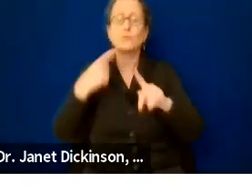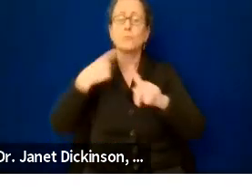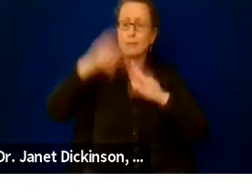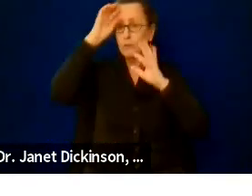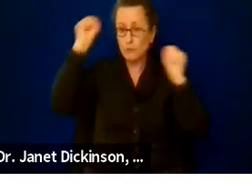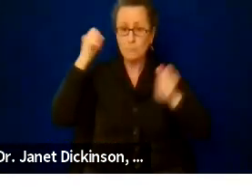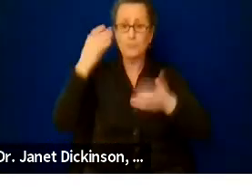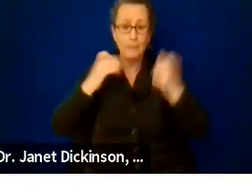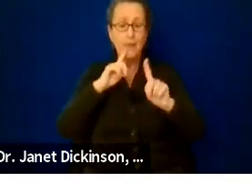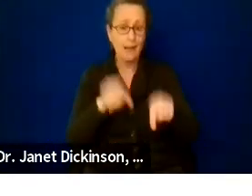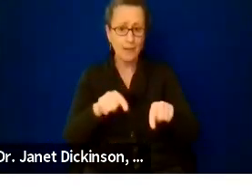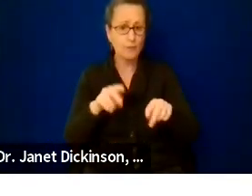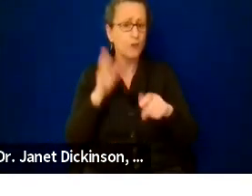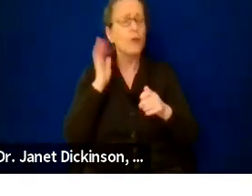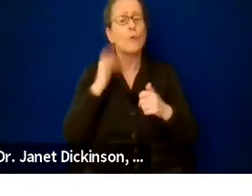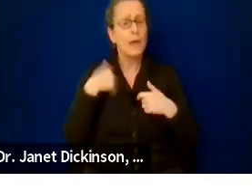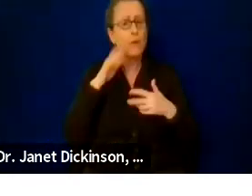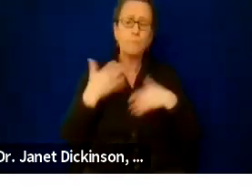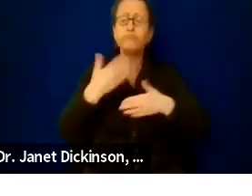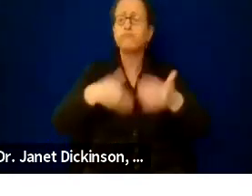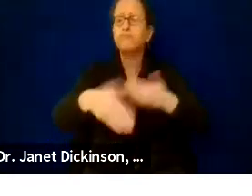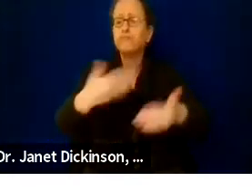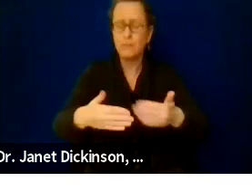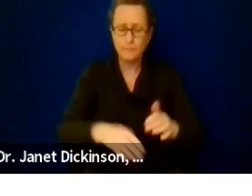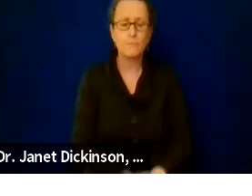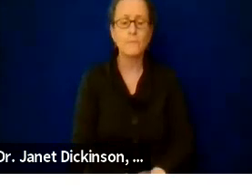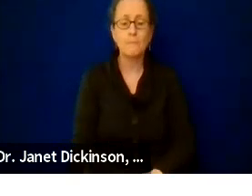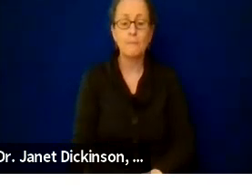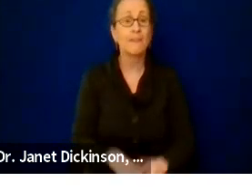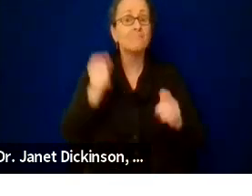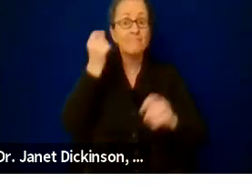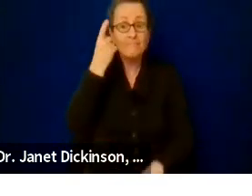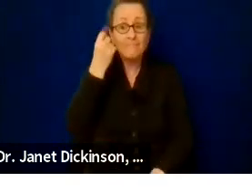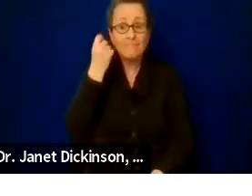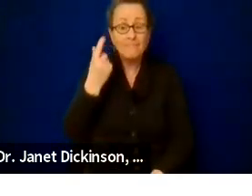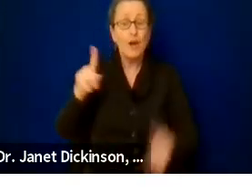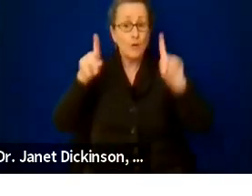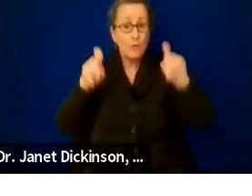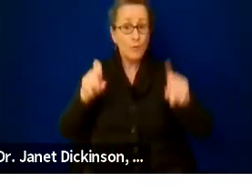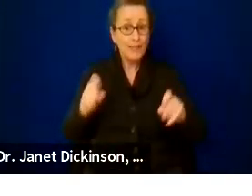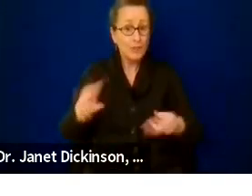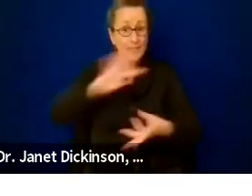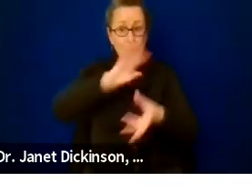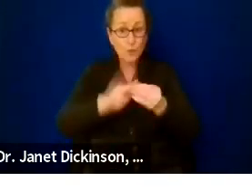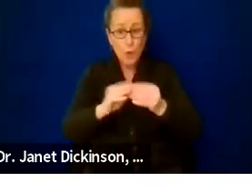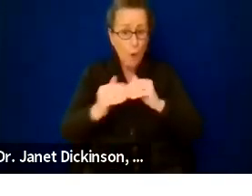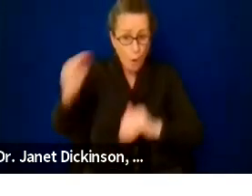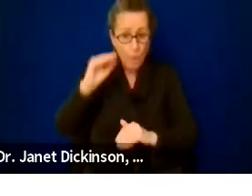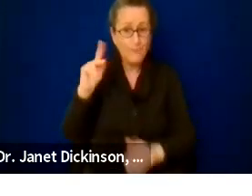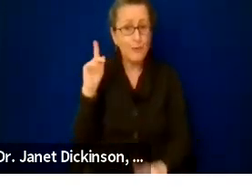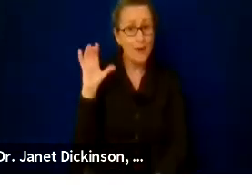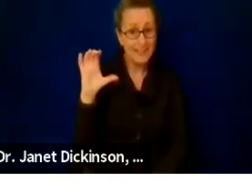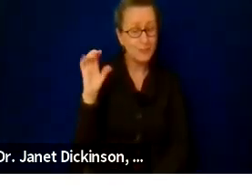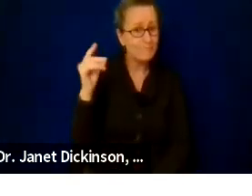and timely manner. We collected more than 100 questions from parents and community members in less than 24